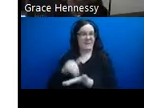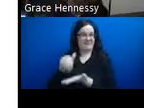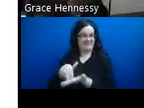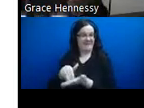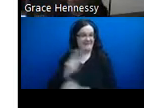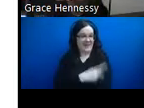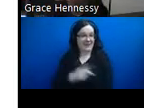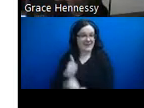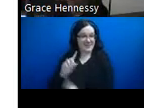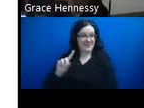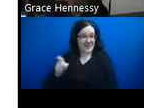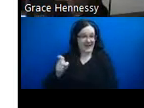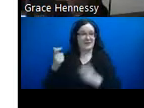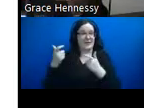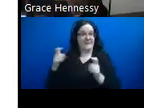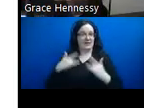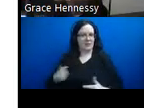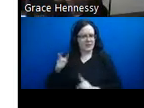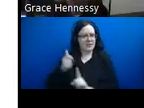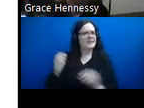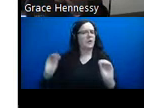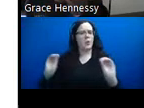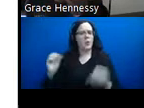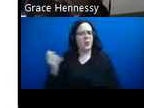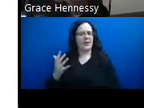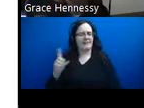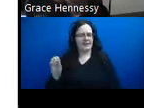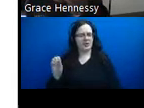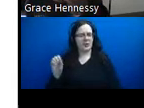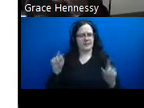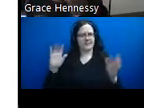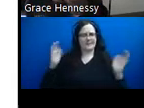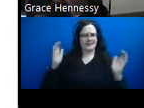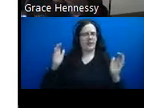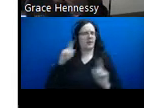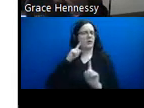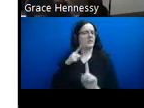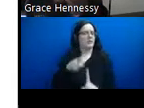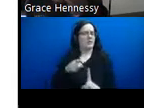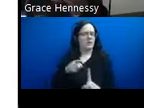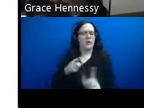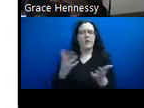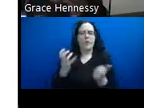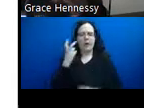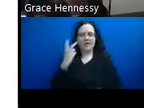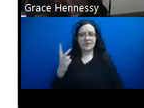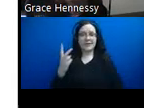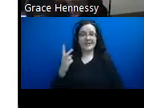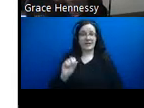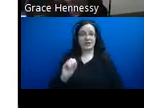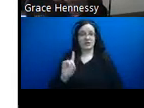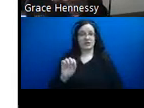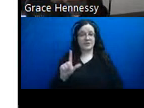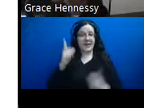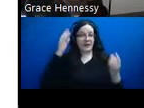depression without a co-occurring gambling disorder. And what they wanted to see was the relationship with suicidal ideation,